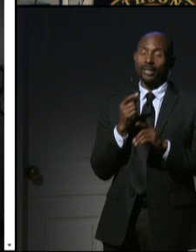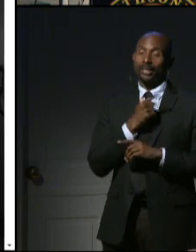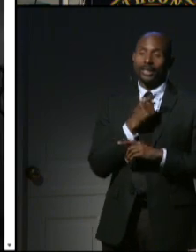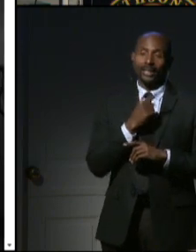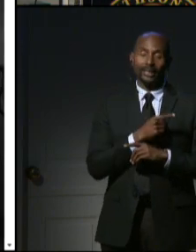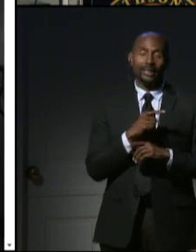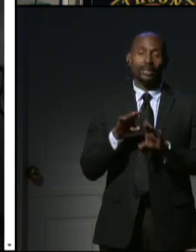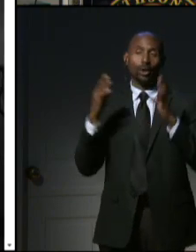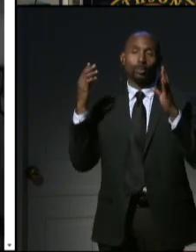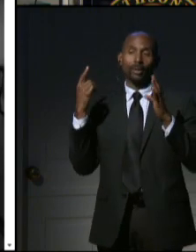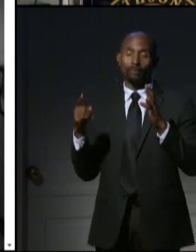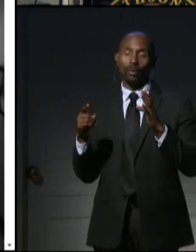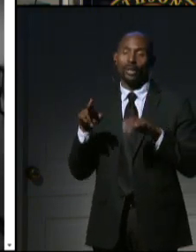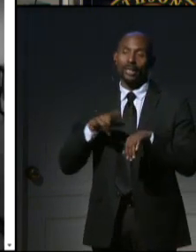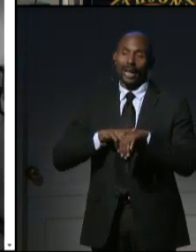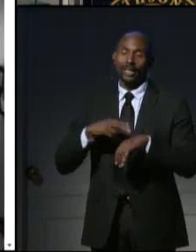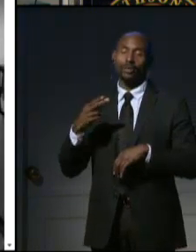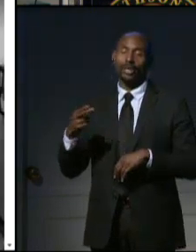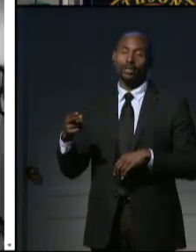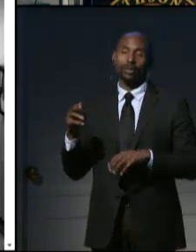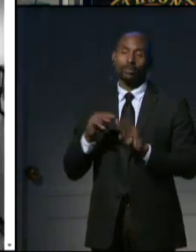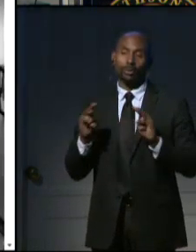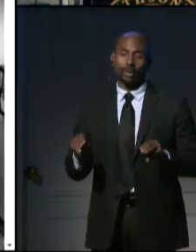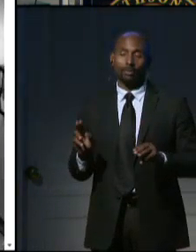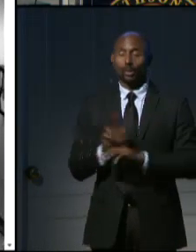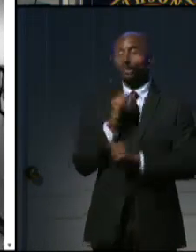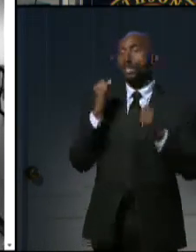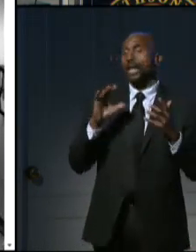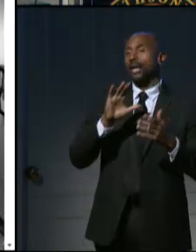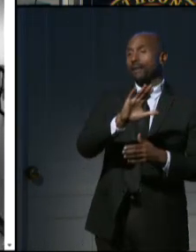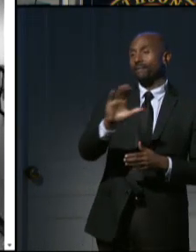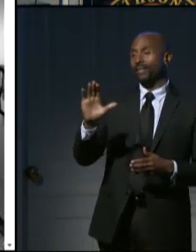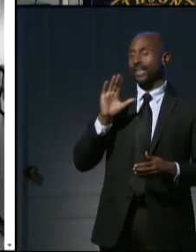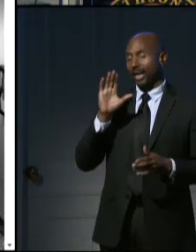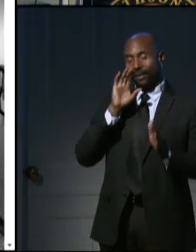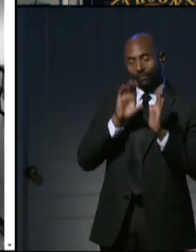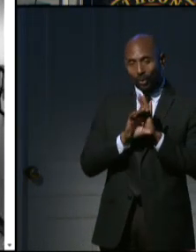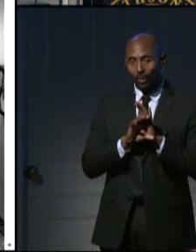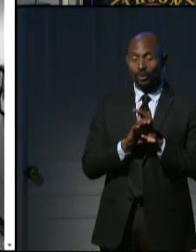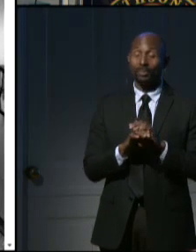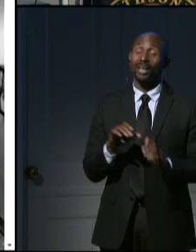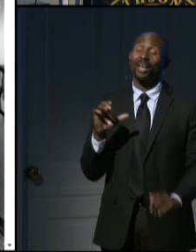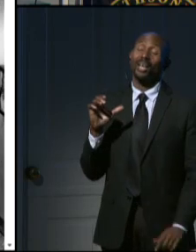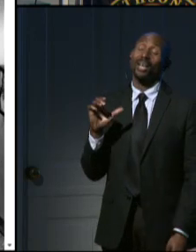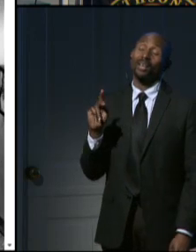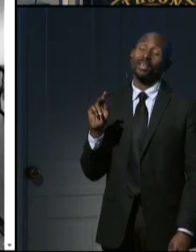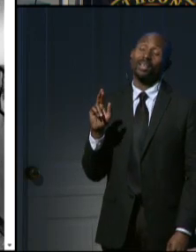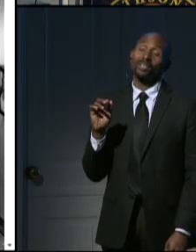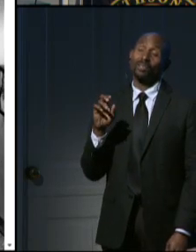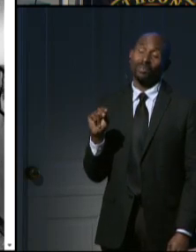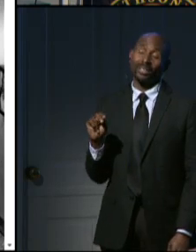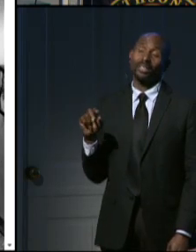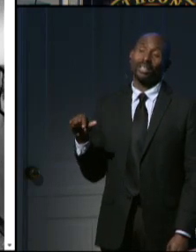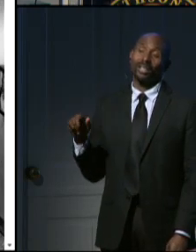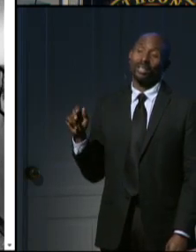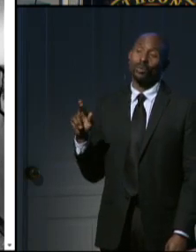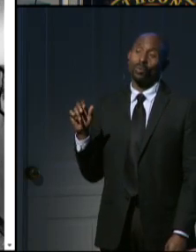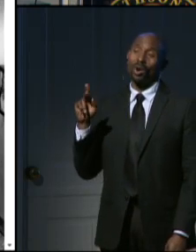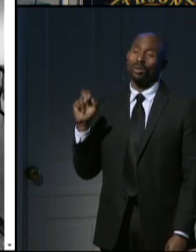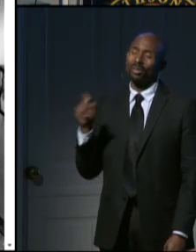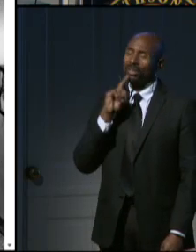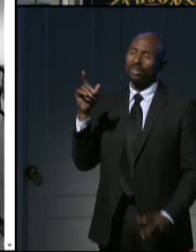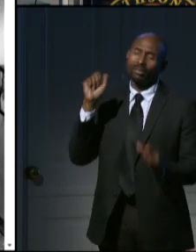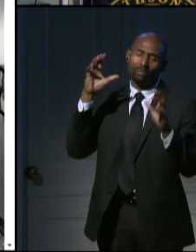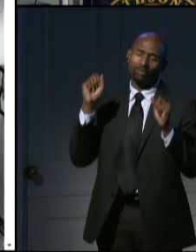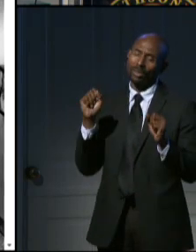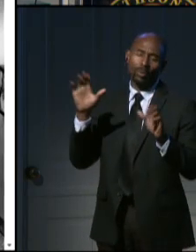History Museum. We used a bunch of their photos, and Kristen Quarles was wonderful. She's one of the people I worked with, and